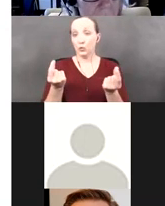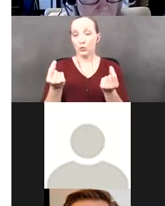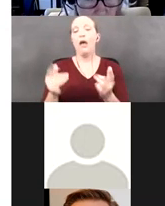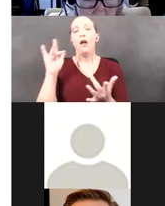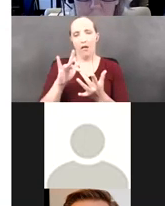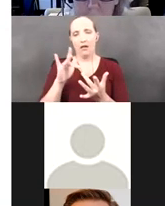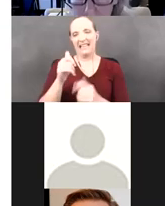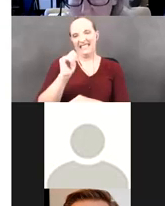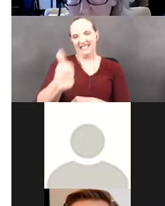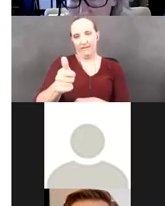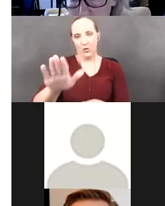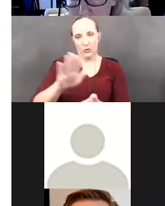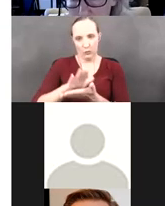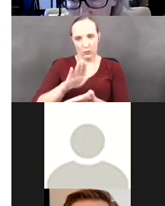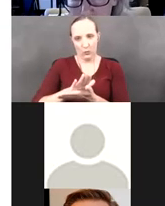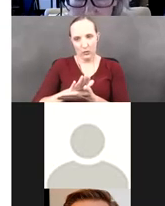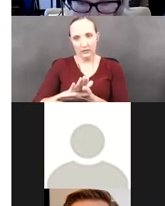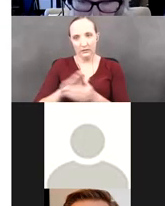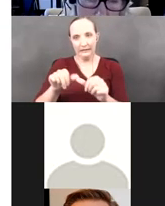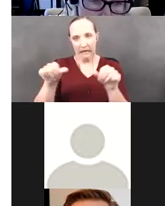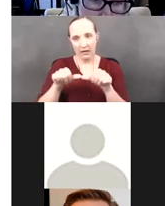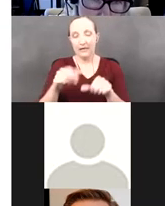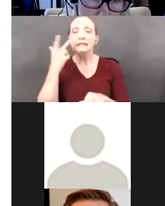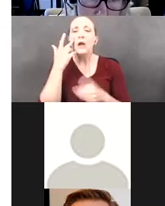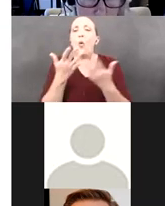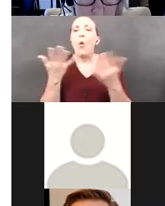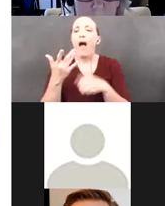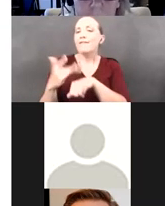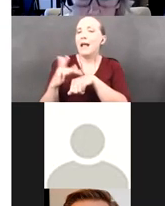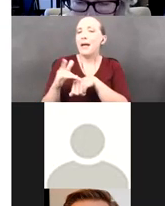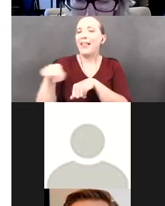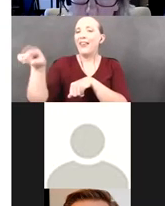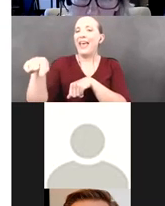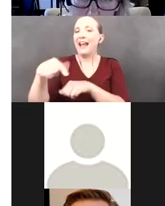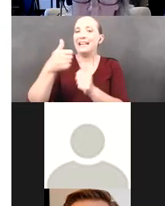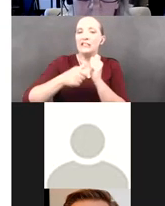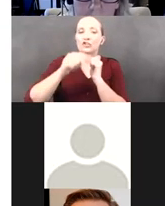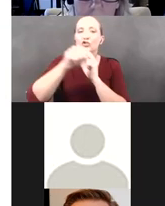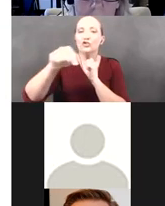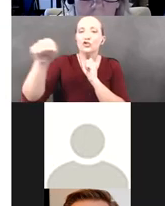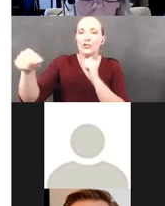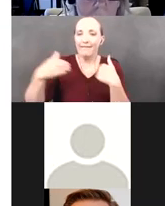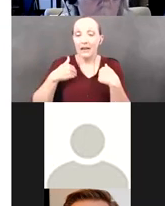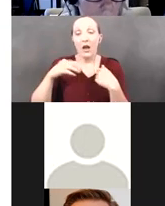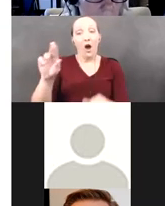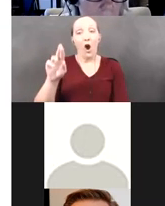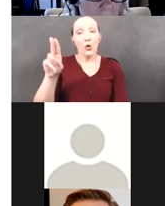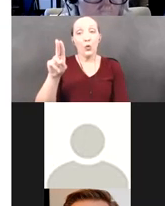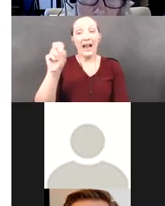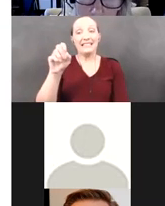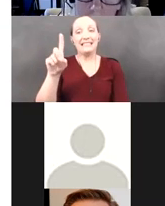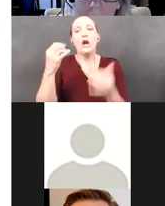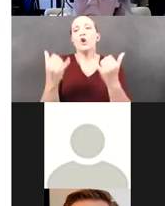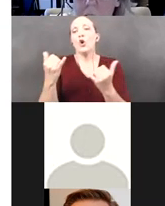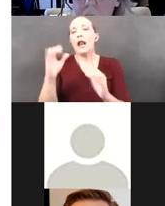contact the school medida site que debería and see tomar what es available comunicarse con la resources escuela, they ver currently have. cuáles recursos RUSD disponibles is tienen. currently exploring RUSD options for